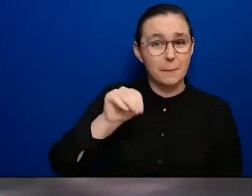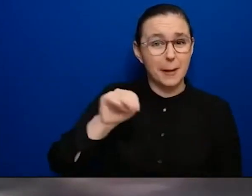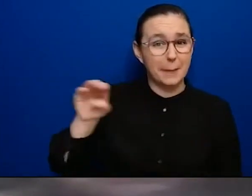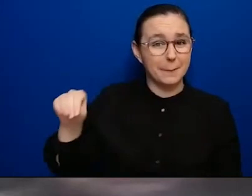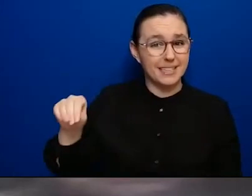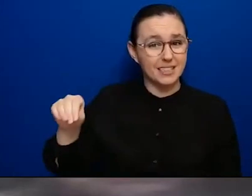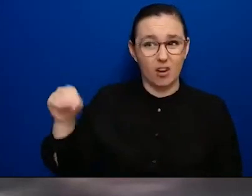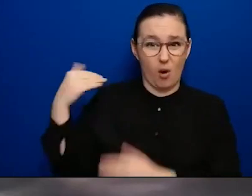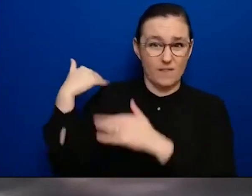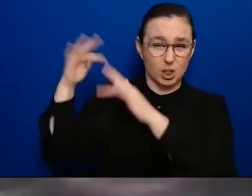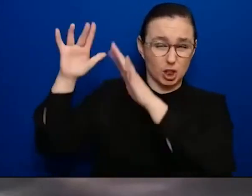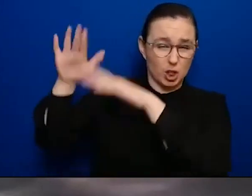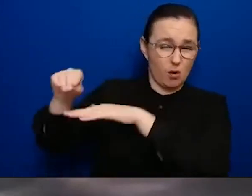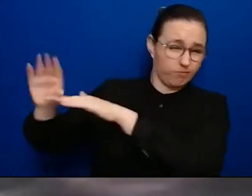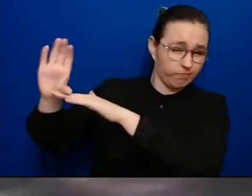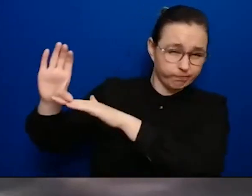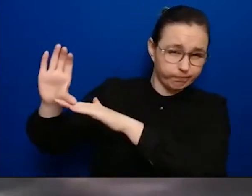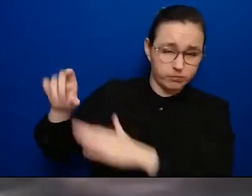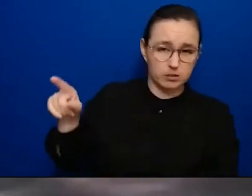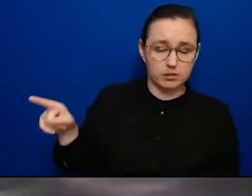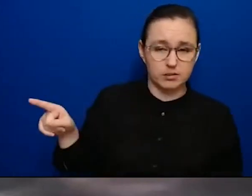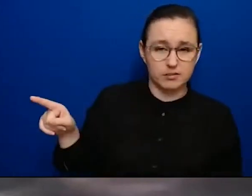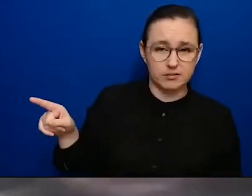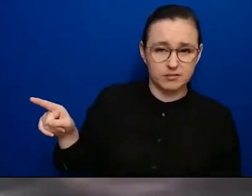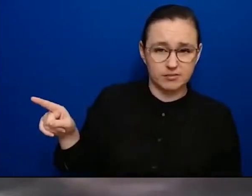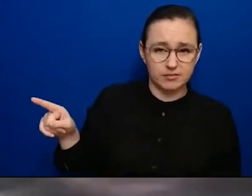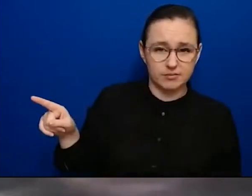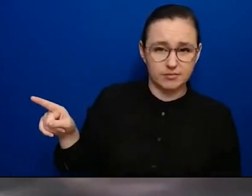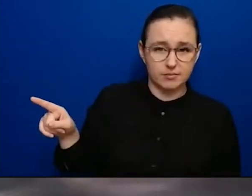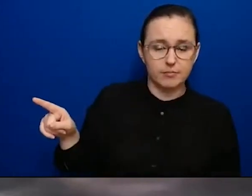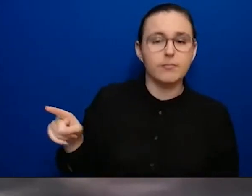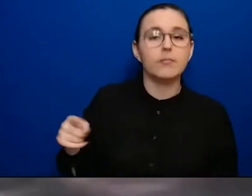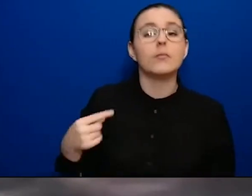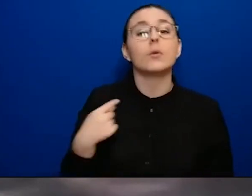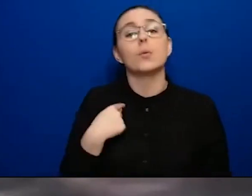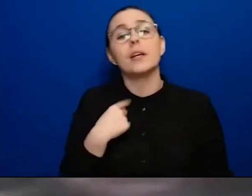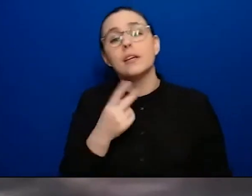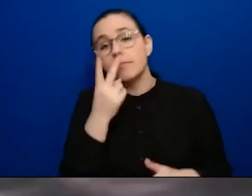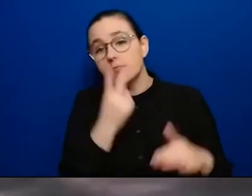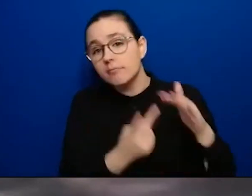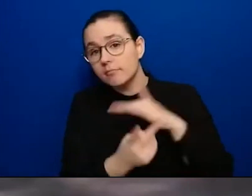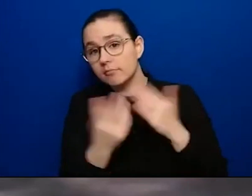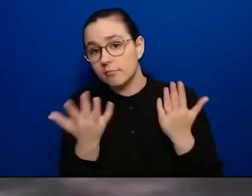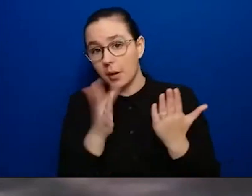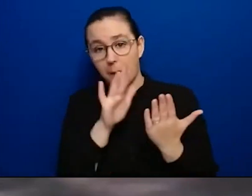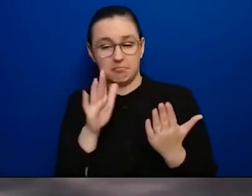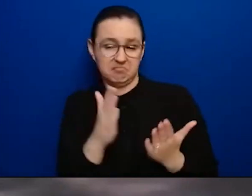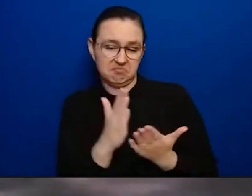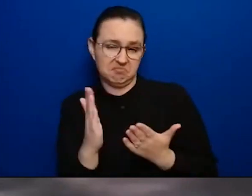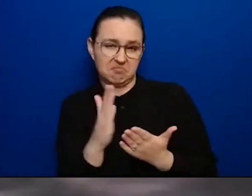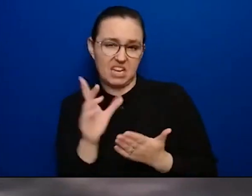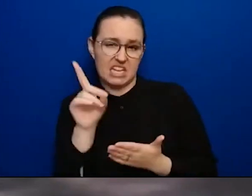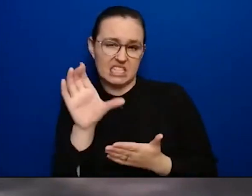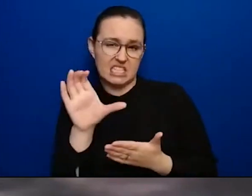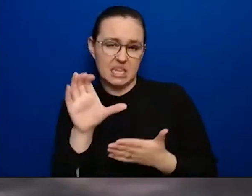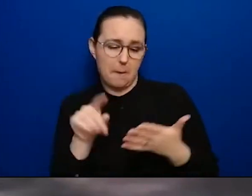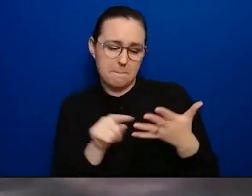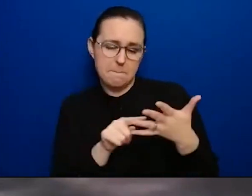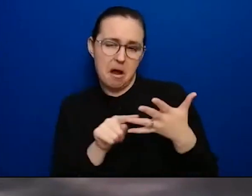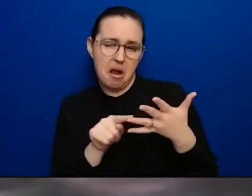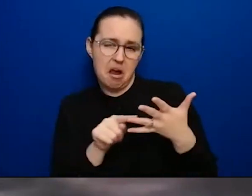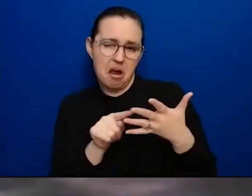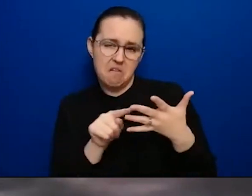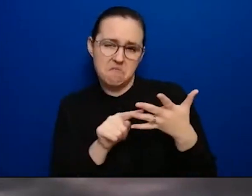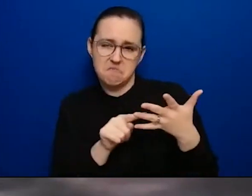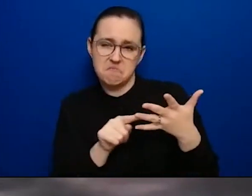Nina winter. So come mid to late December, the deck is essentially stacked that we